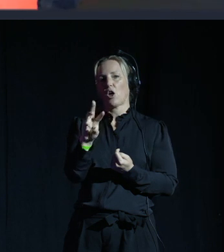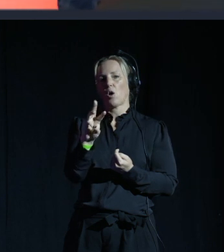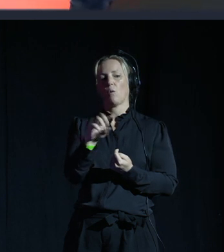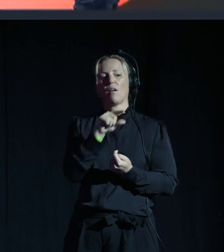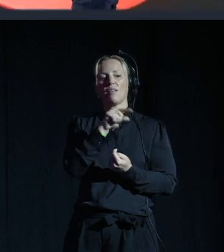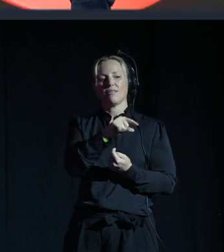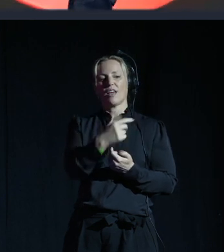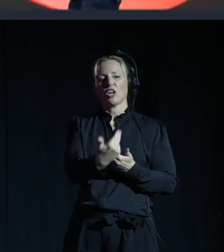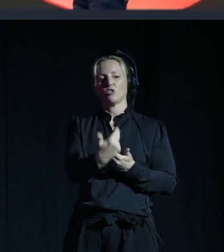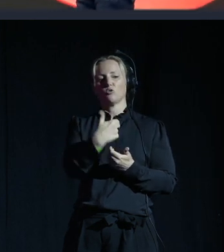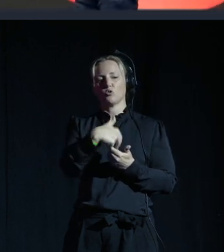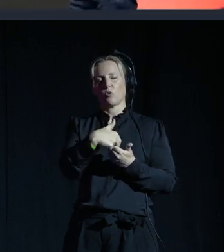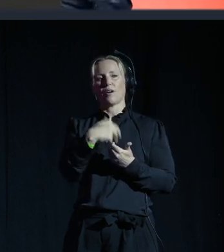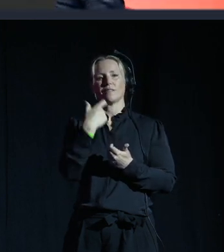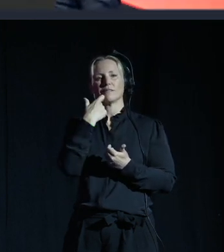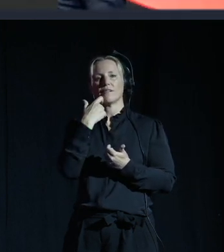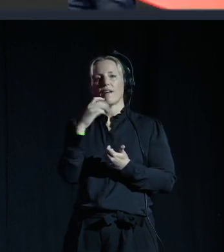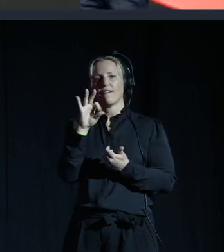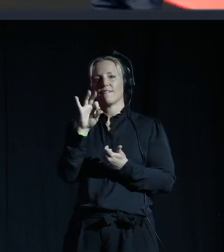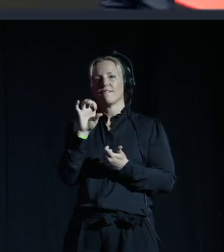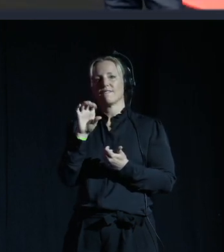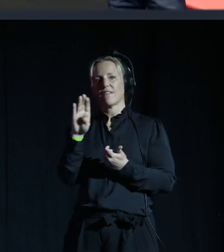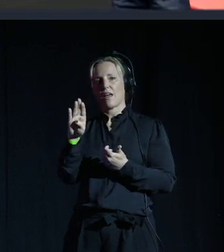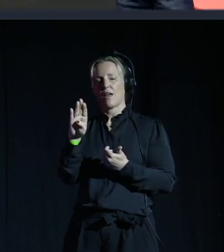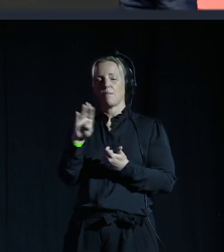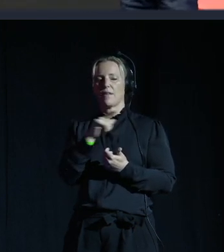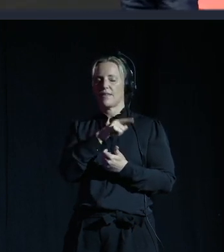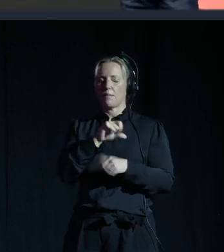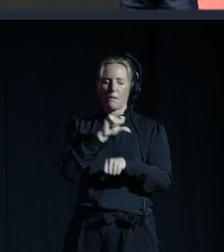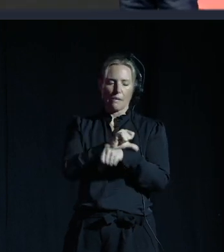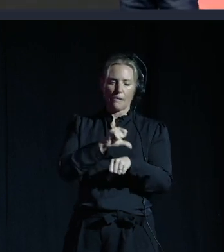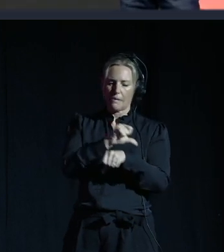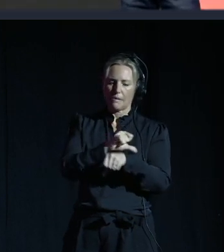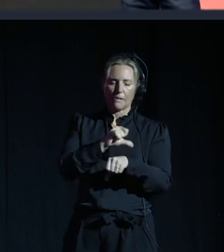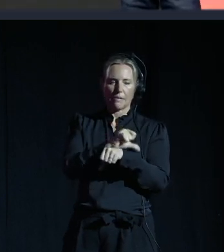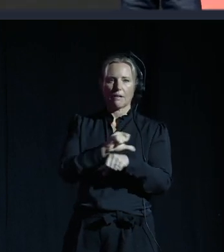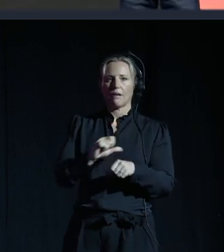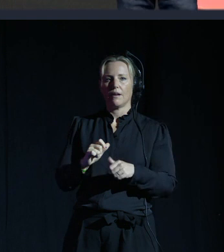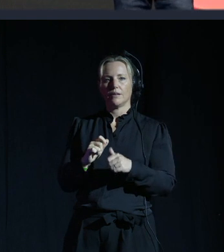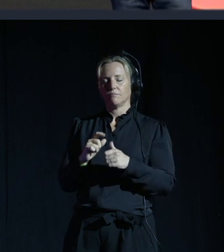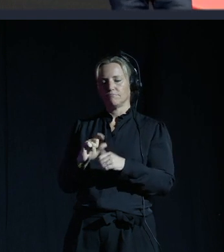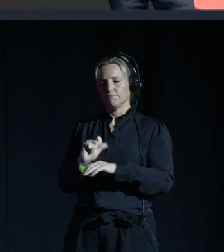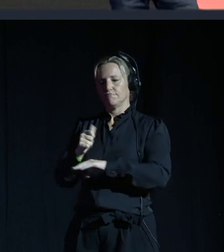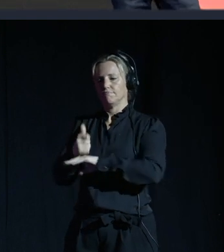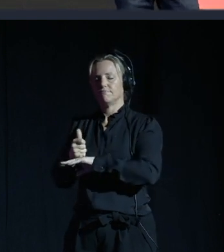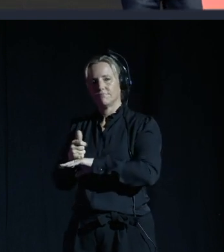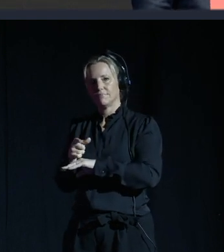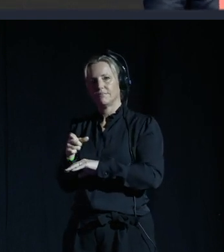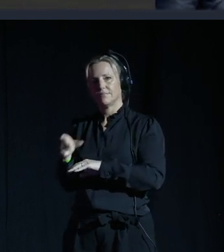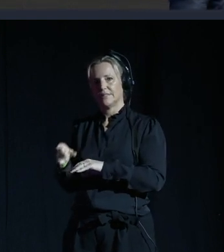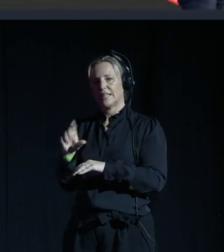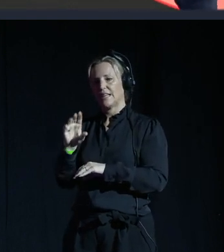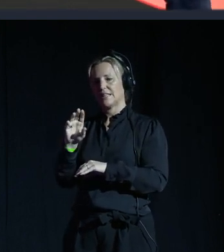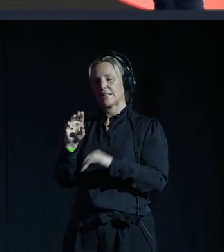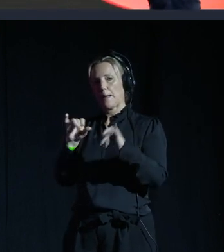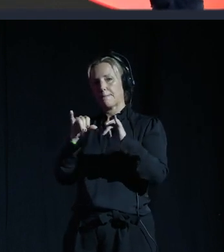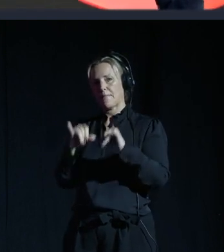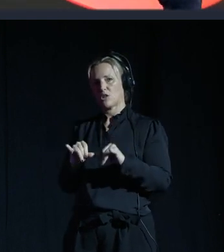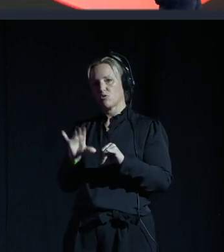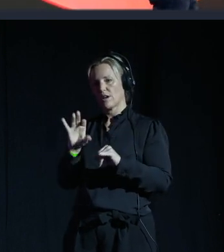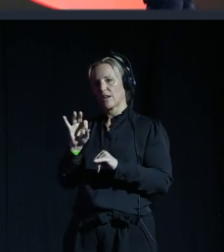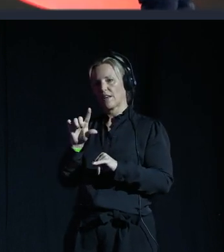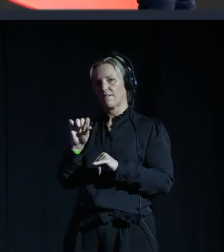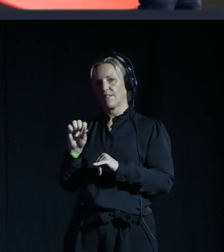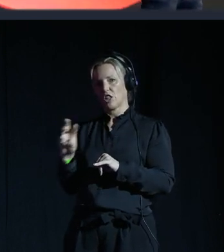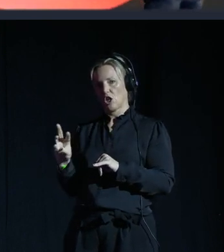in February, and since then they've been hard at work integrating the metric flow engine into our semantic layer and allowing us to sort of level